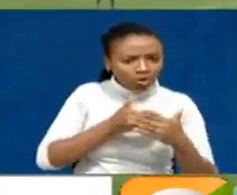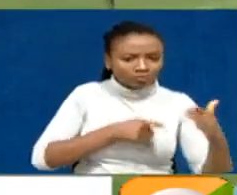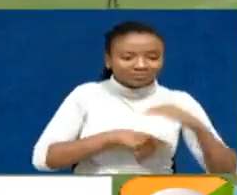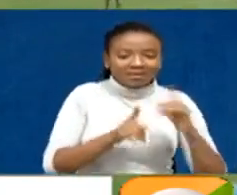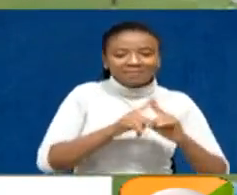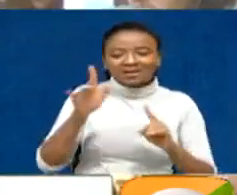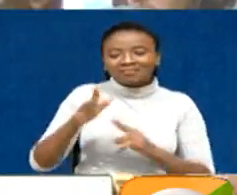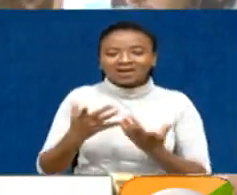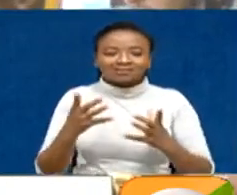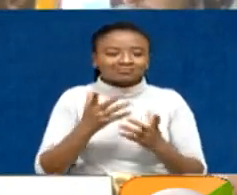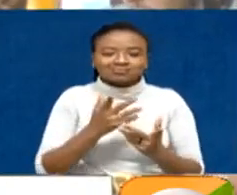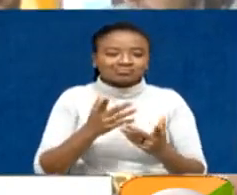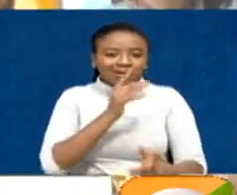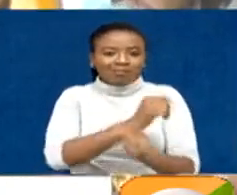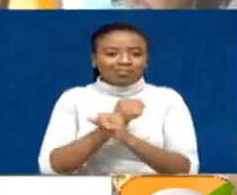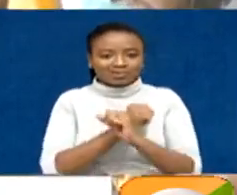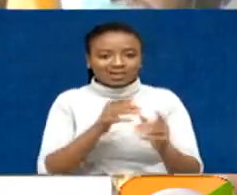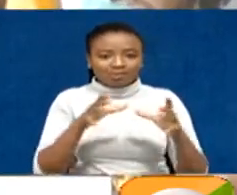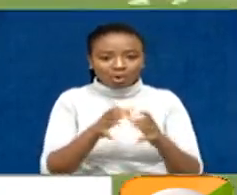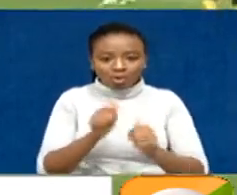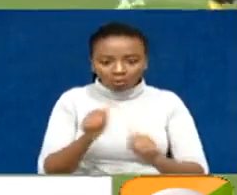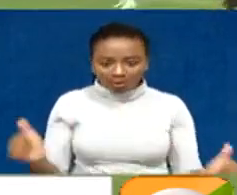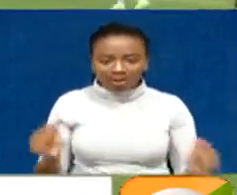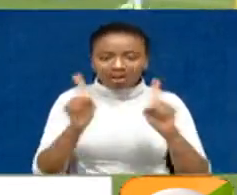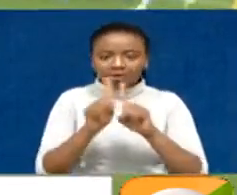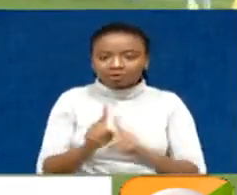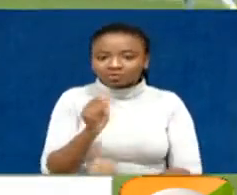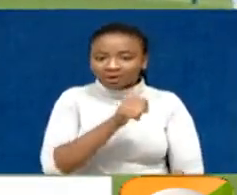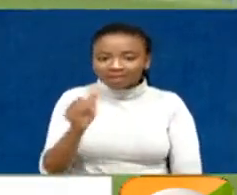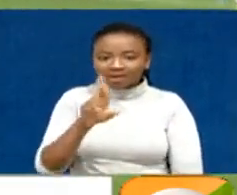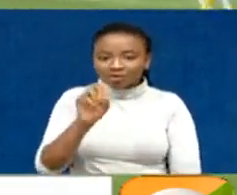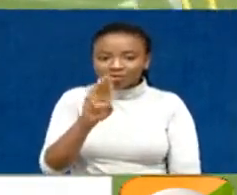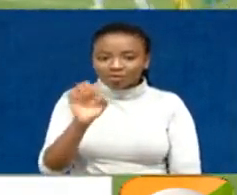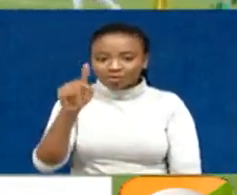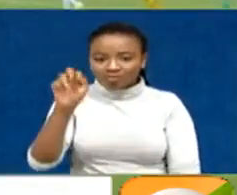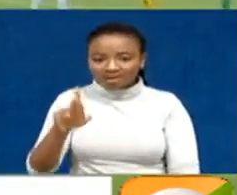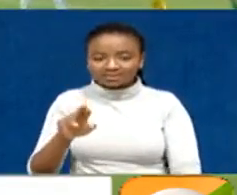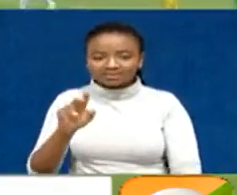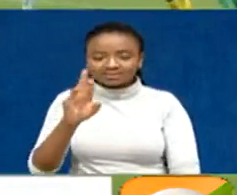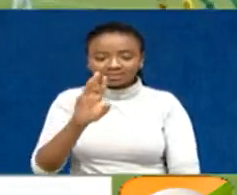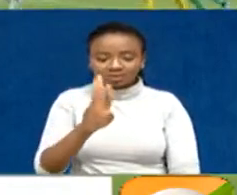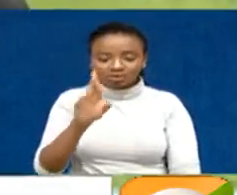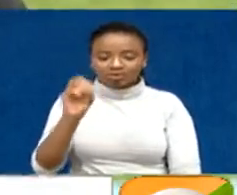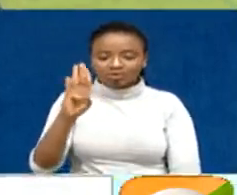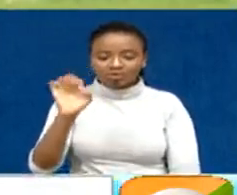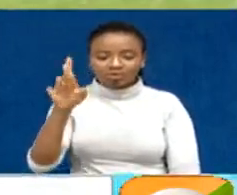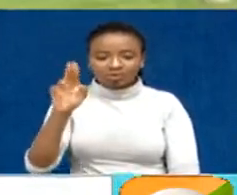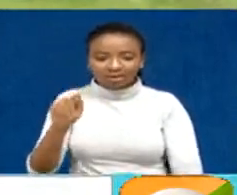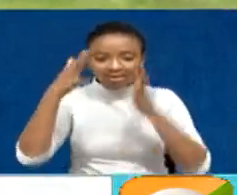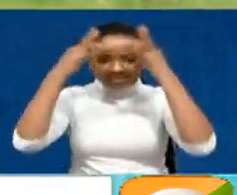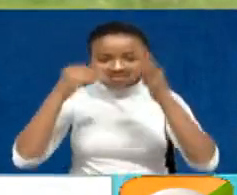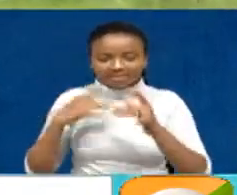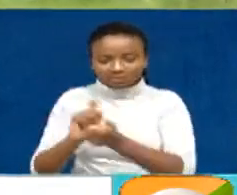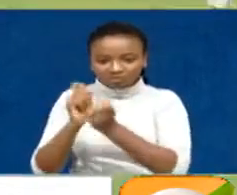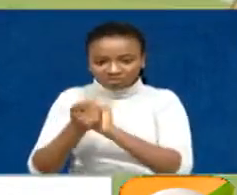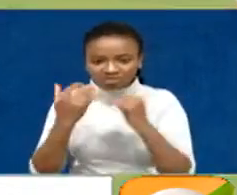goalkeeper Brian Bwire. Just before the break, head coach Robert Matano was forced to make a change after Hilary Wandera injured his elbow. He was